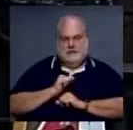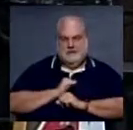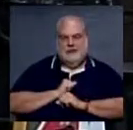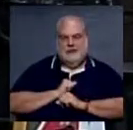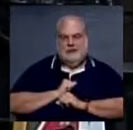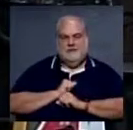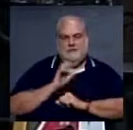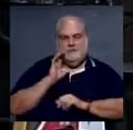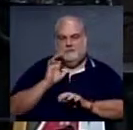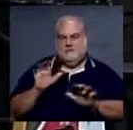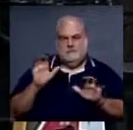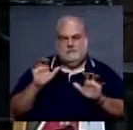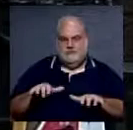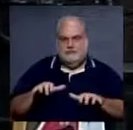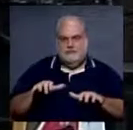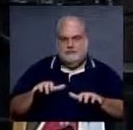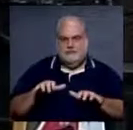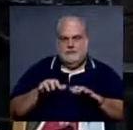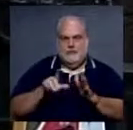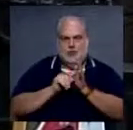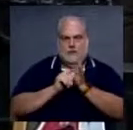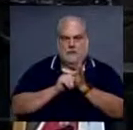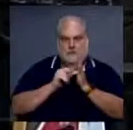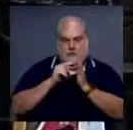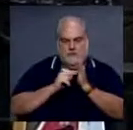read the paper. And,